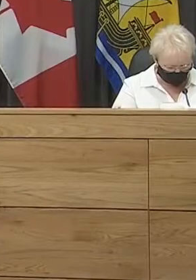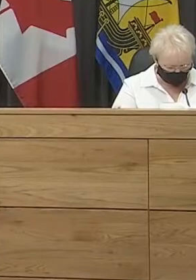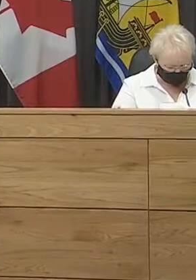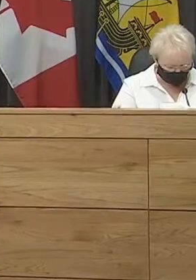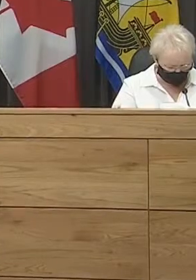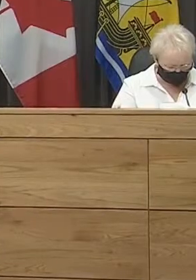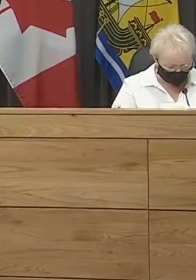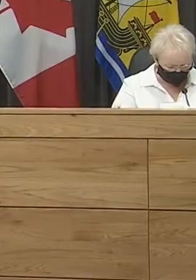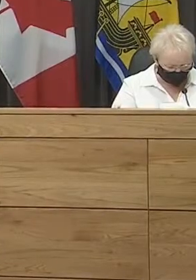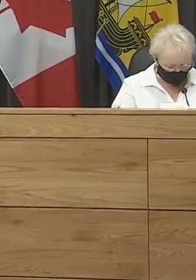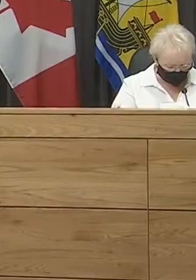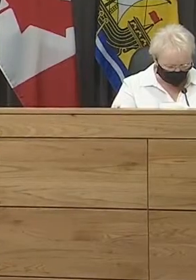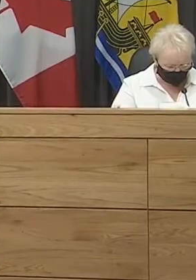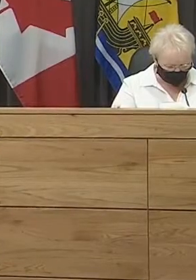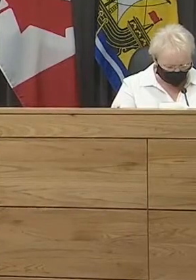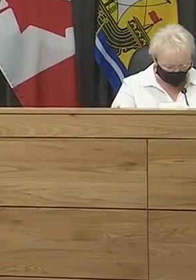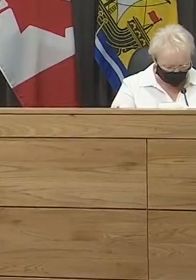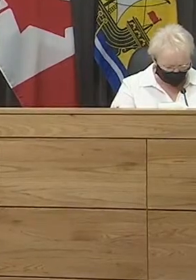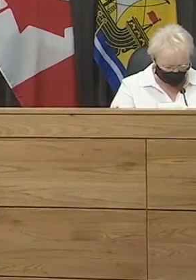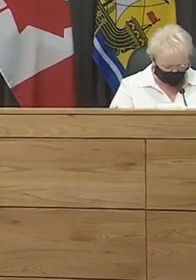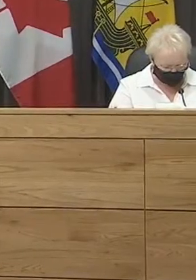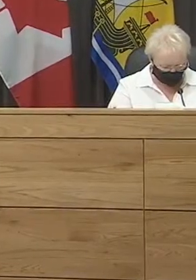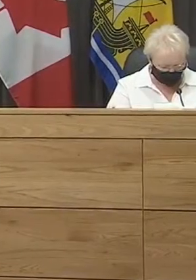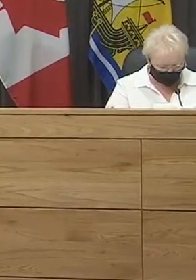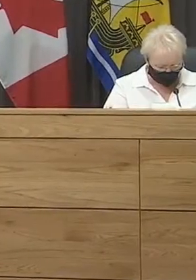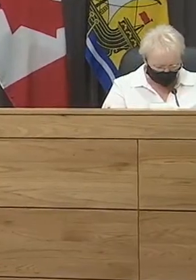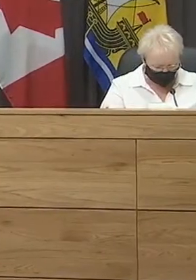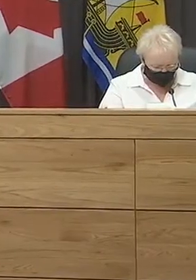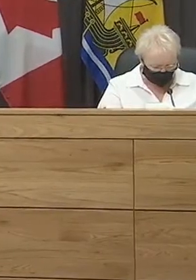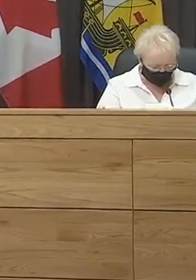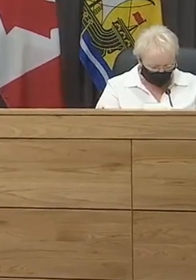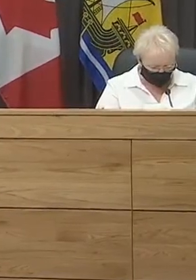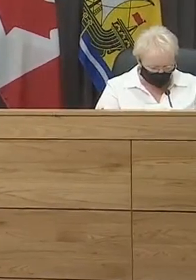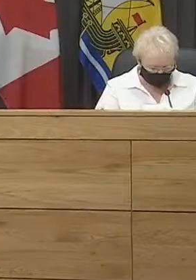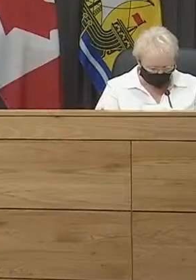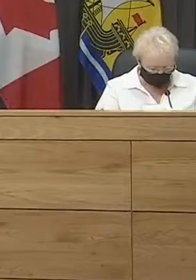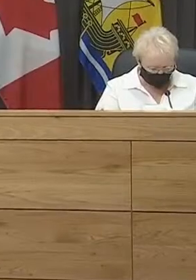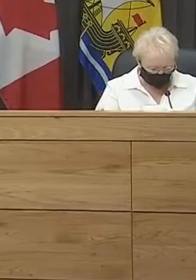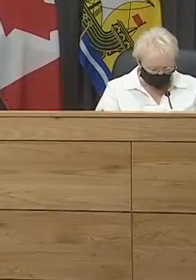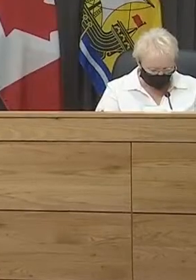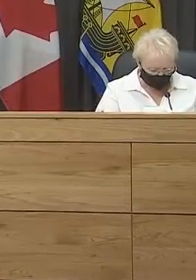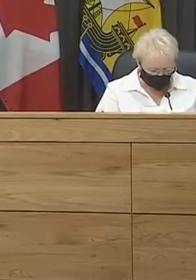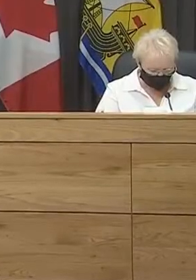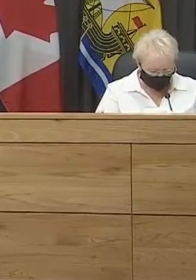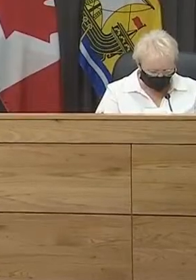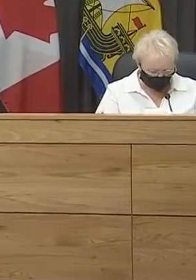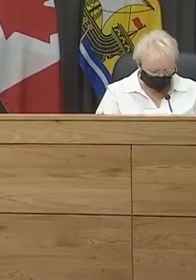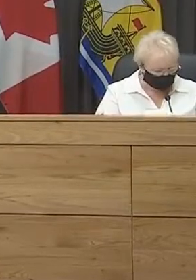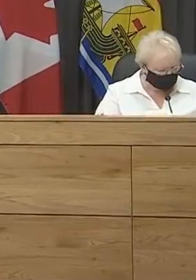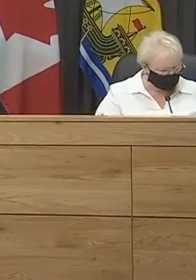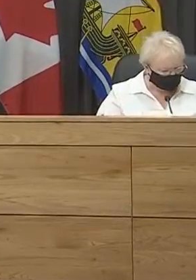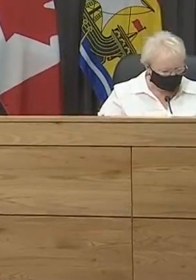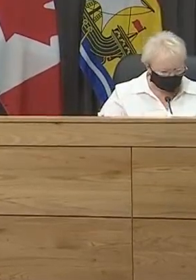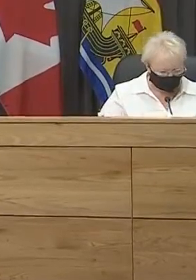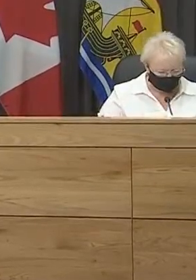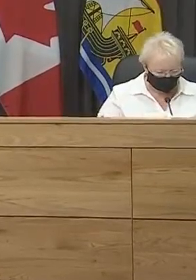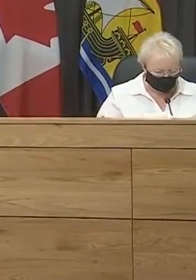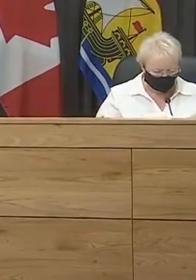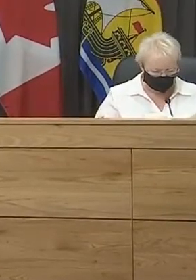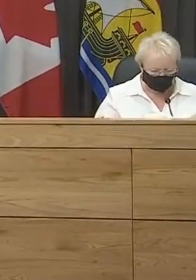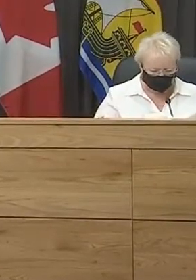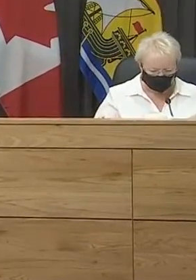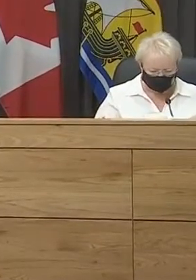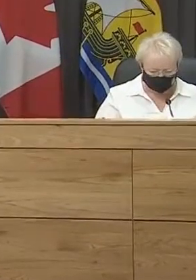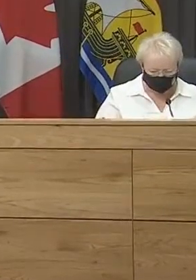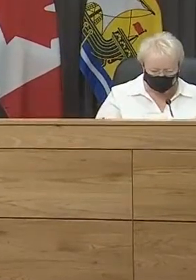aujourd'hui sont la médecin hygiéniste en chef, le Dr. Jennifer Russell, et l'Honorable Dorothy